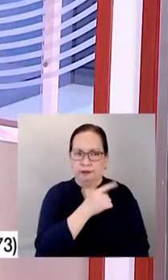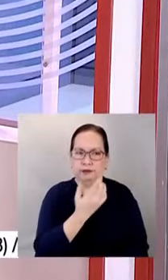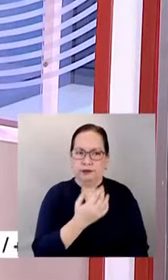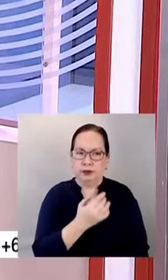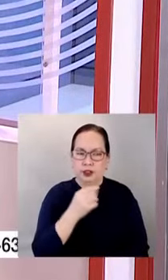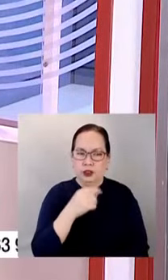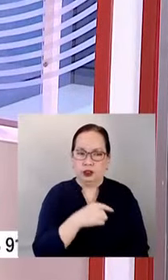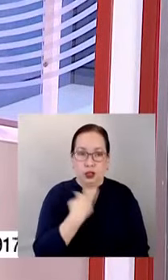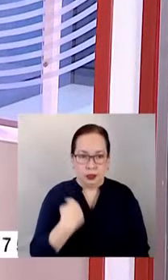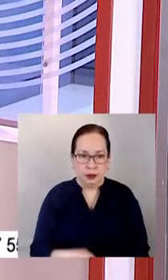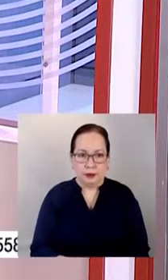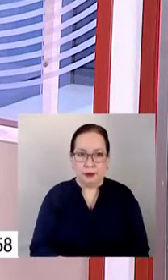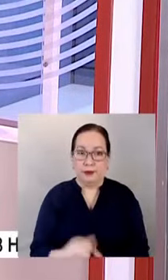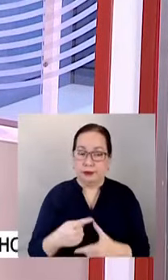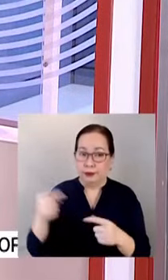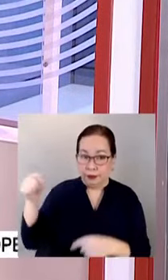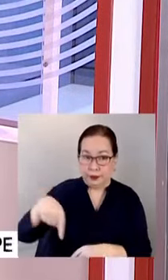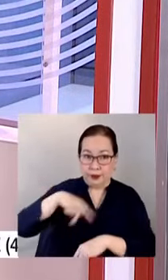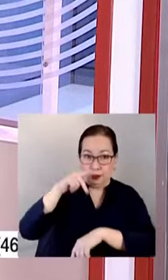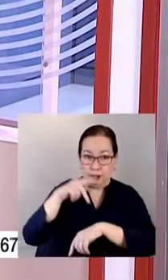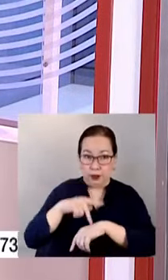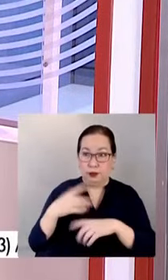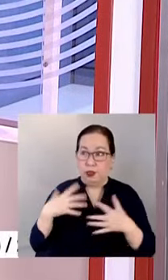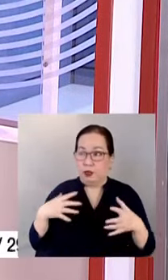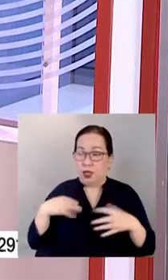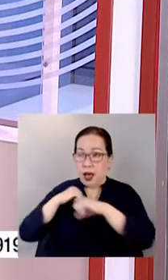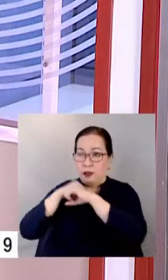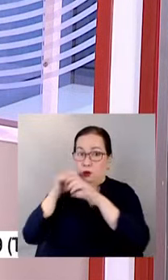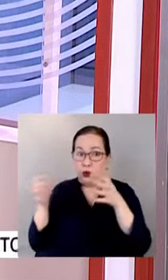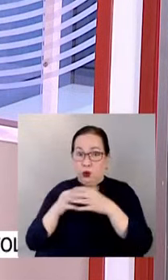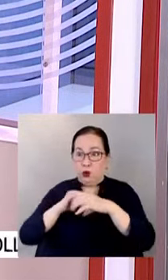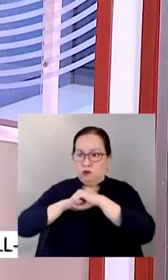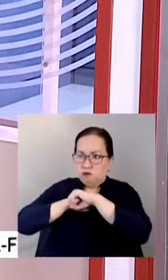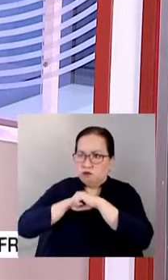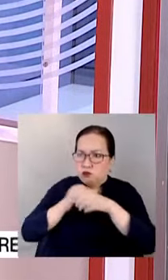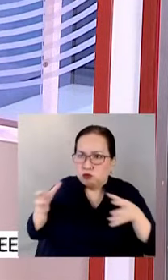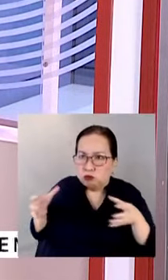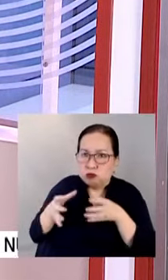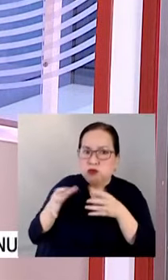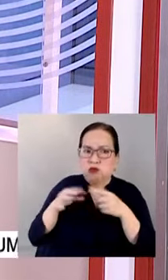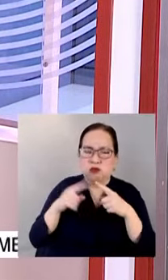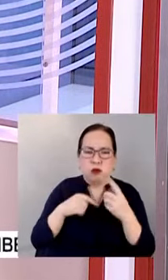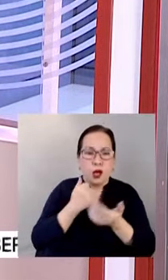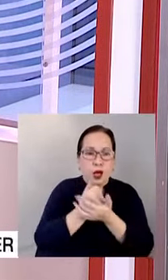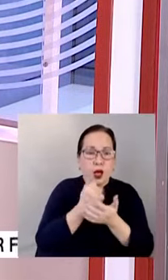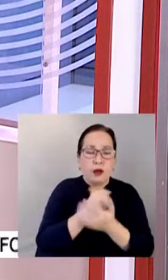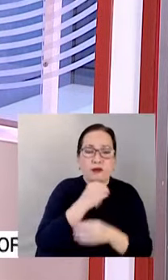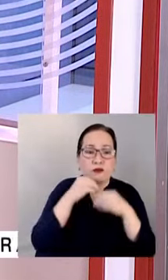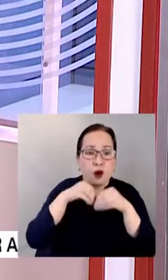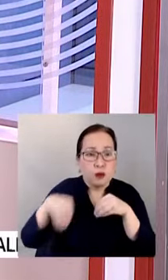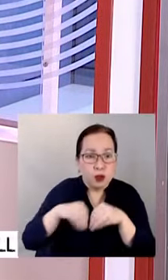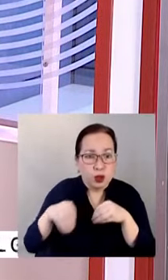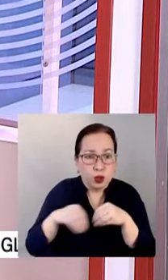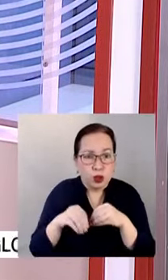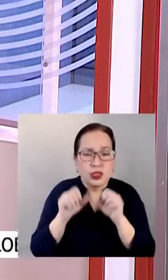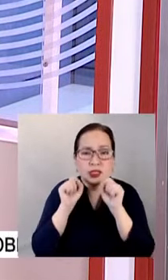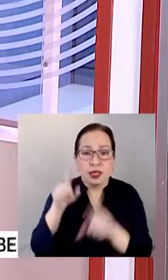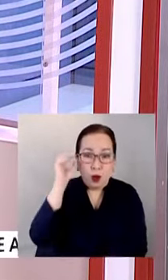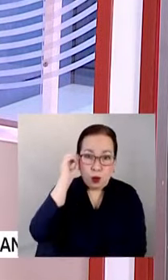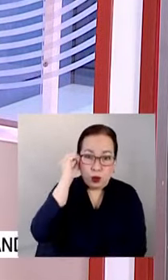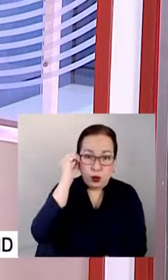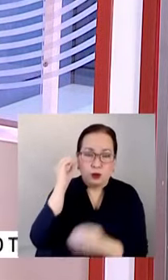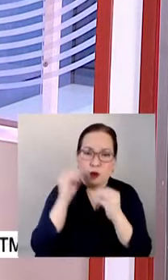Back at home, advocacy groups band together to help onion farmers sell their produce at competitive prices. This comes as government announced plans